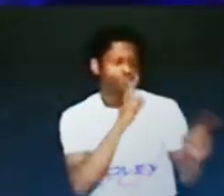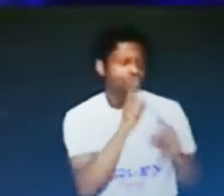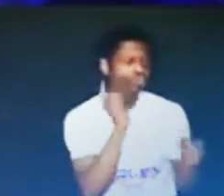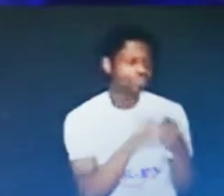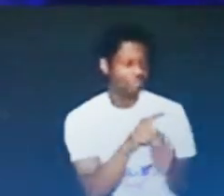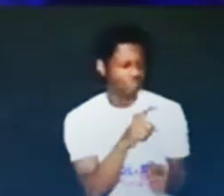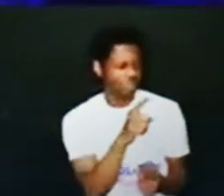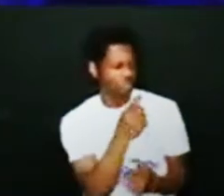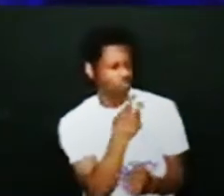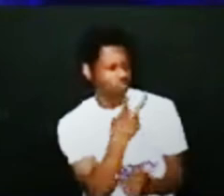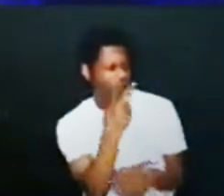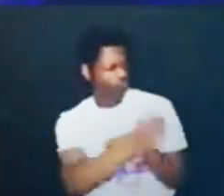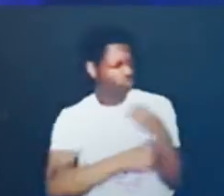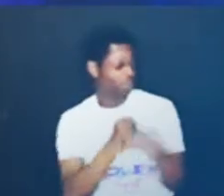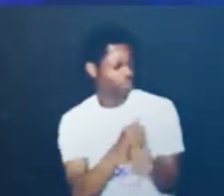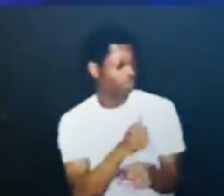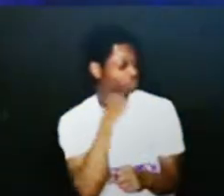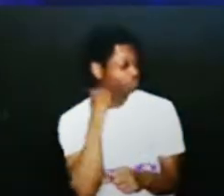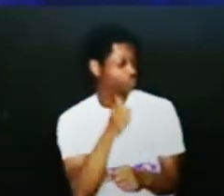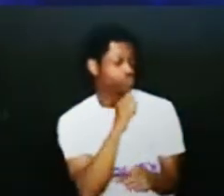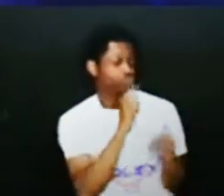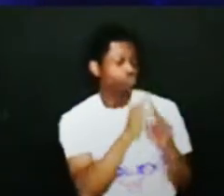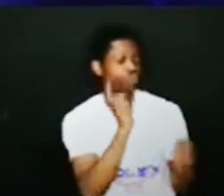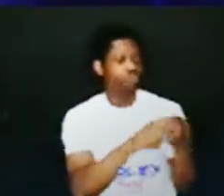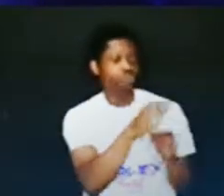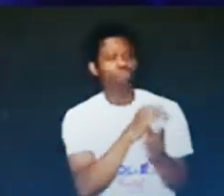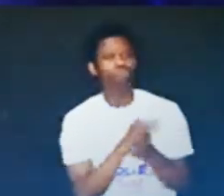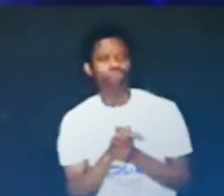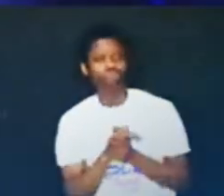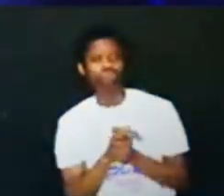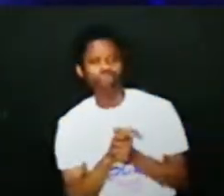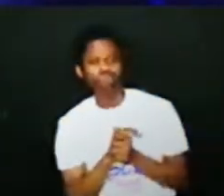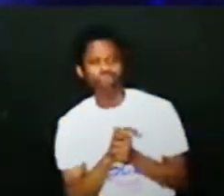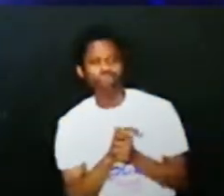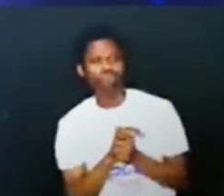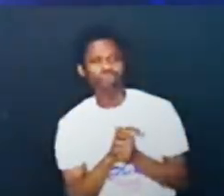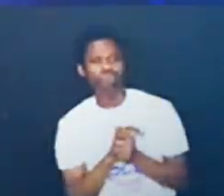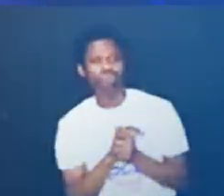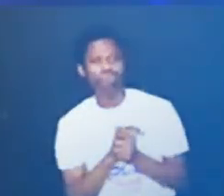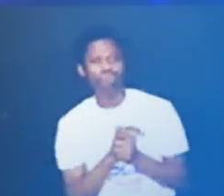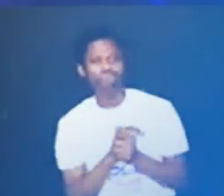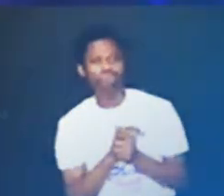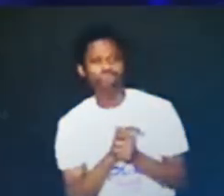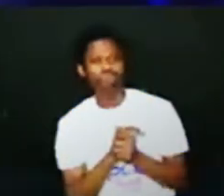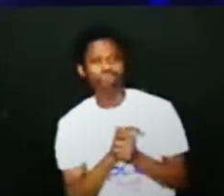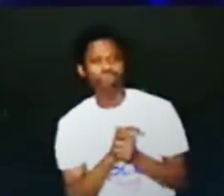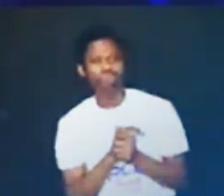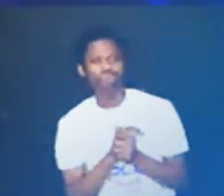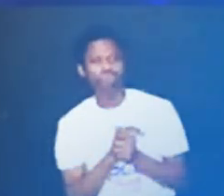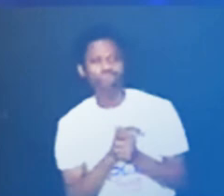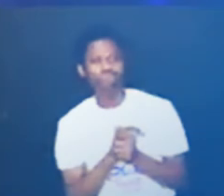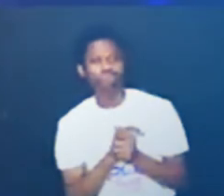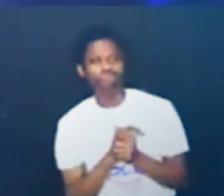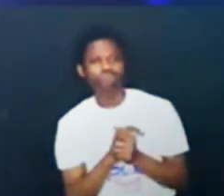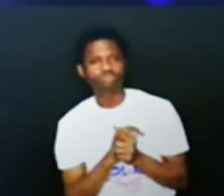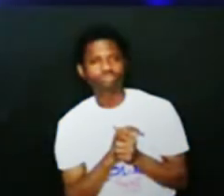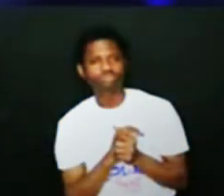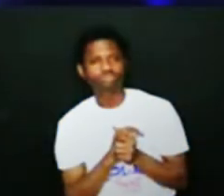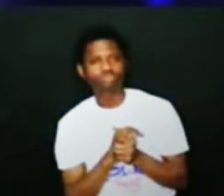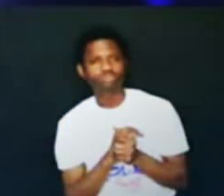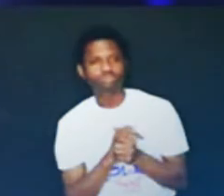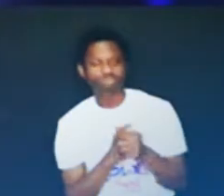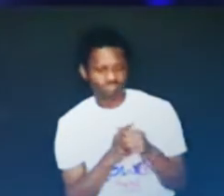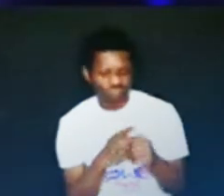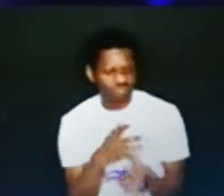suspect that Absalom might have had some issues with Amnon, and this one